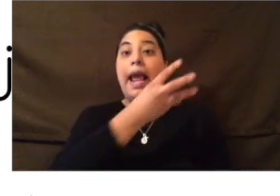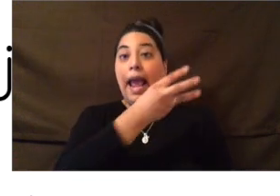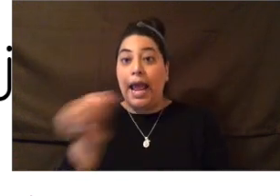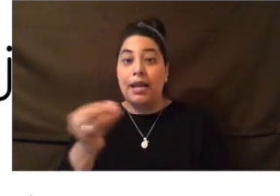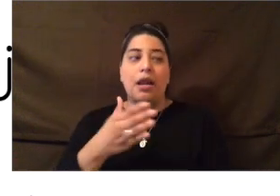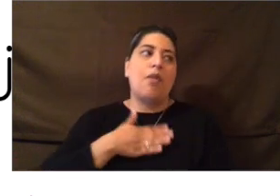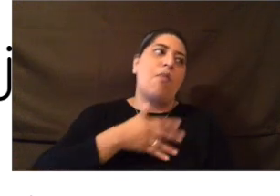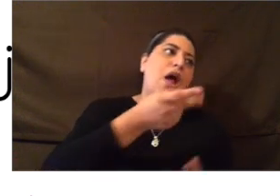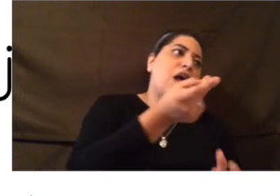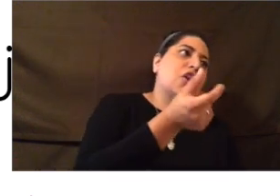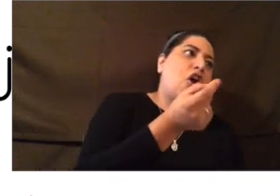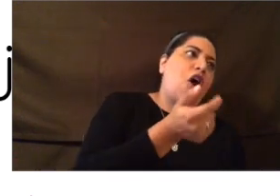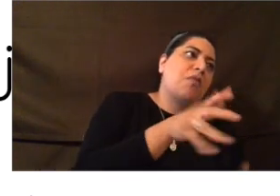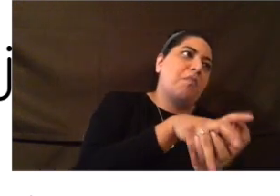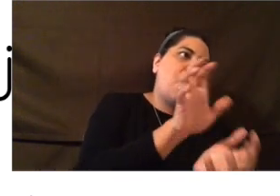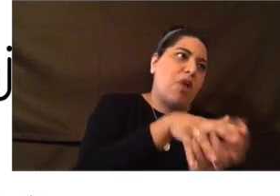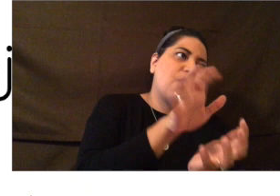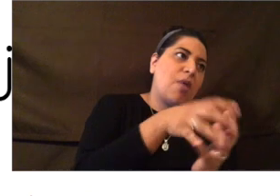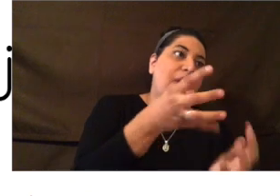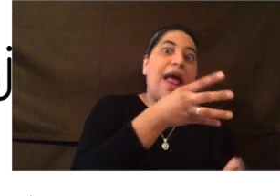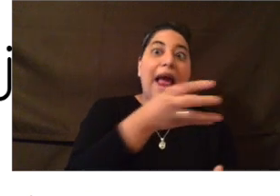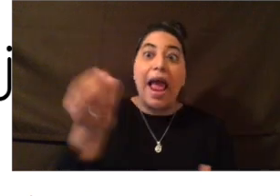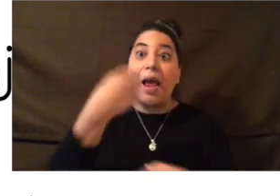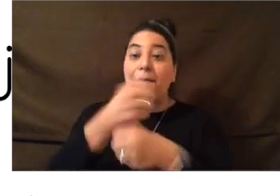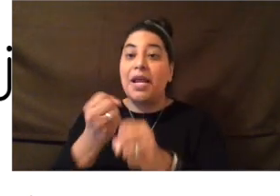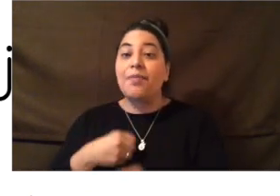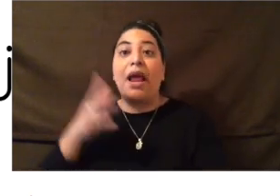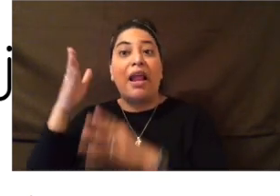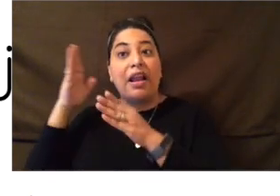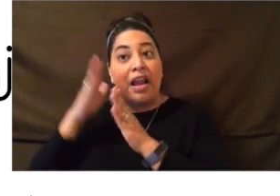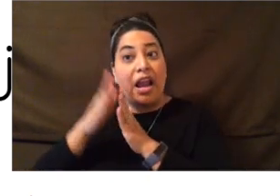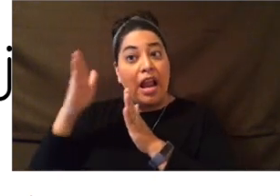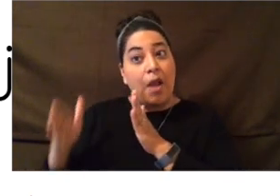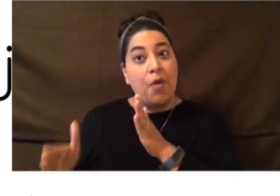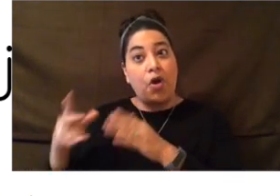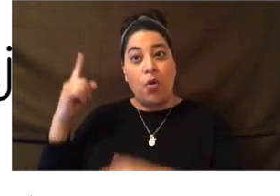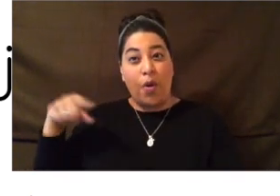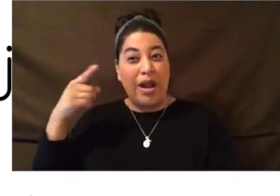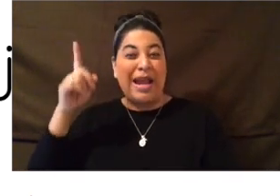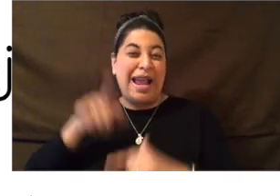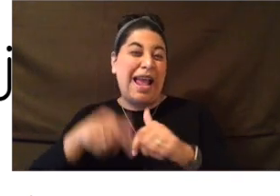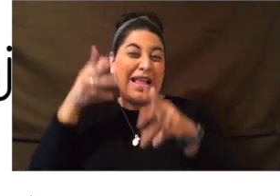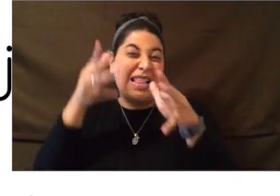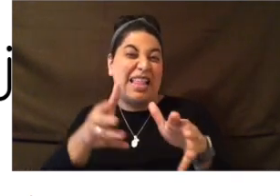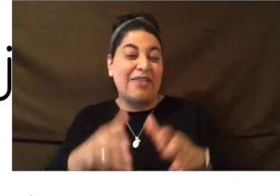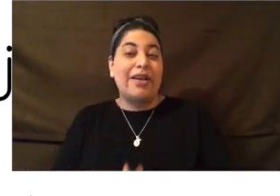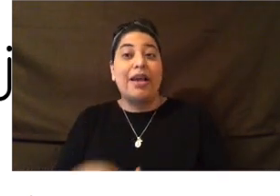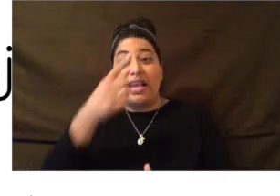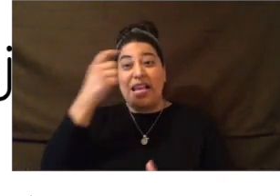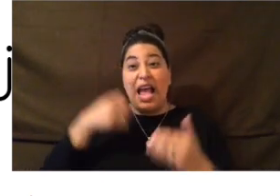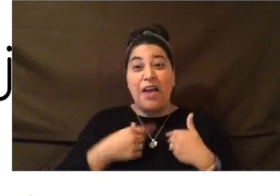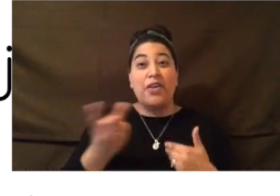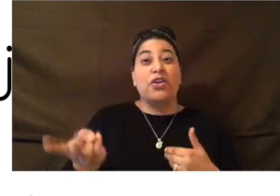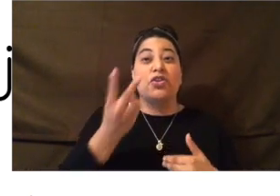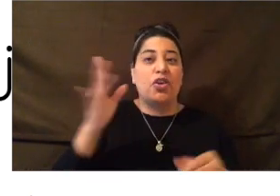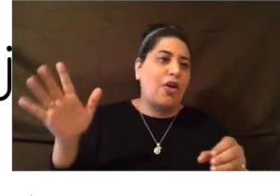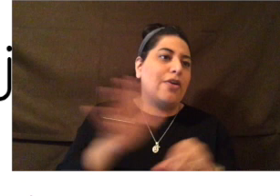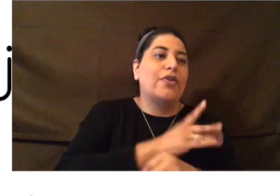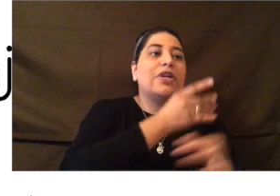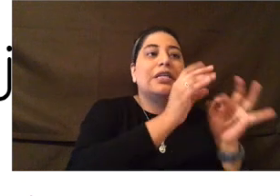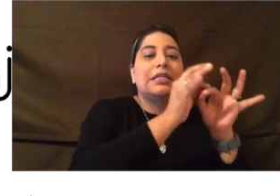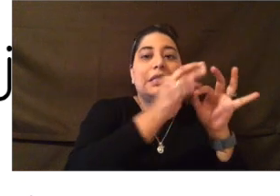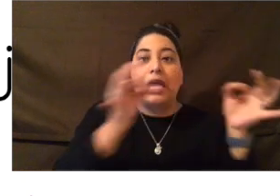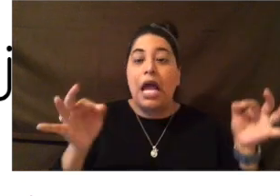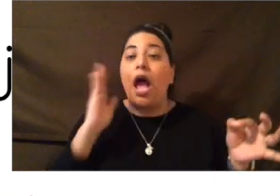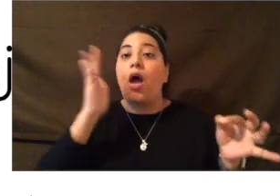and. My dog barks a lot, and it drives my neighbors crazy. Okay. I can't quite leave it like this